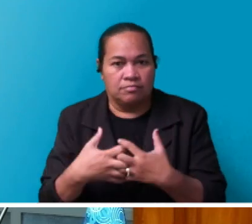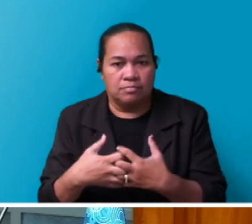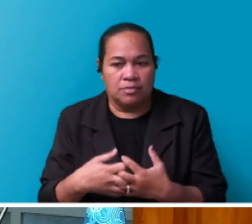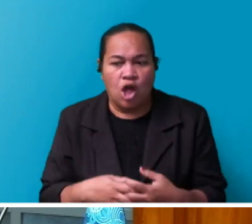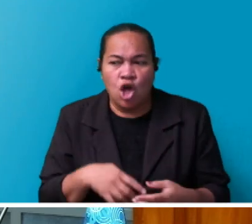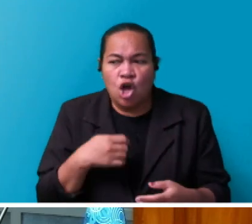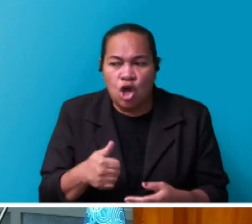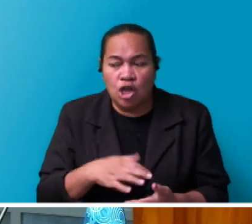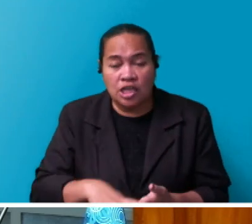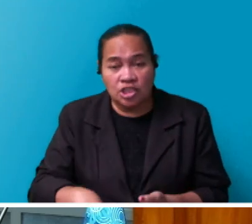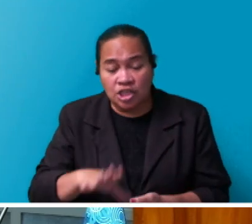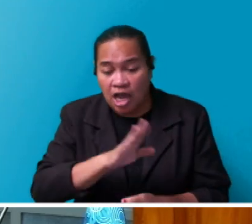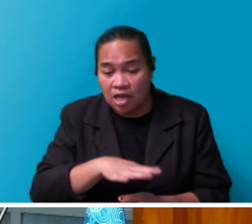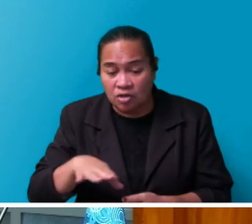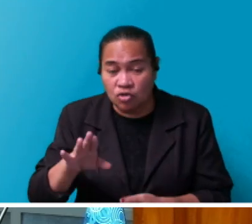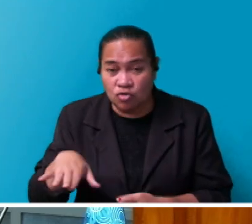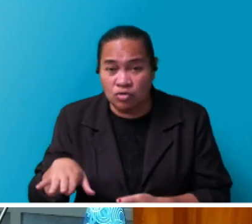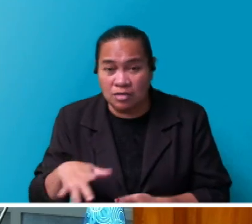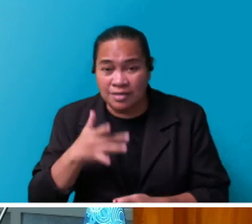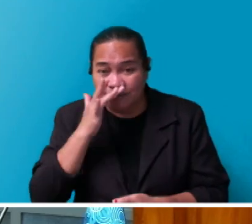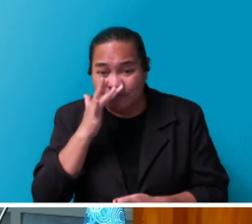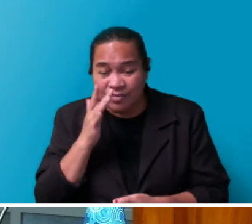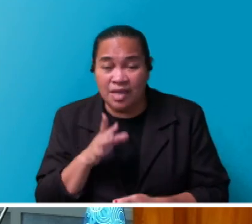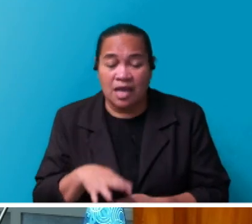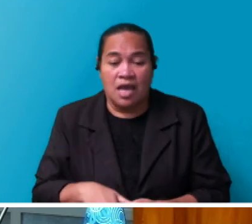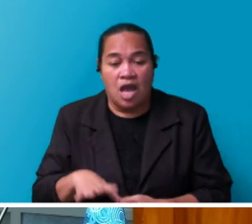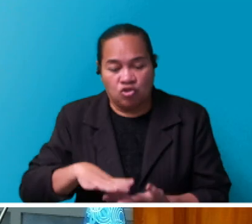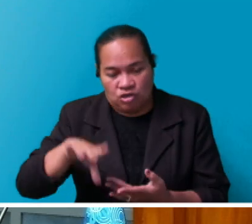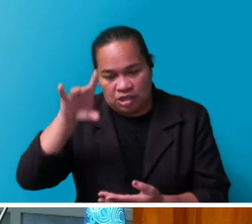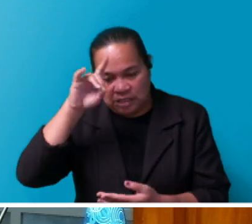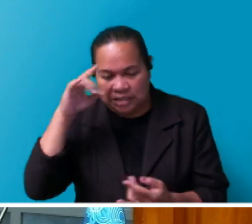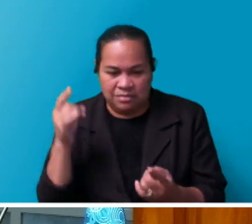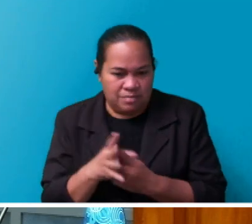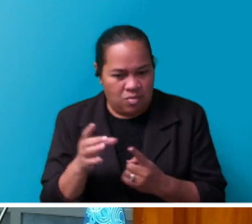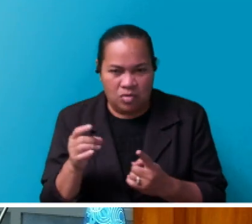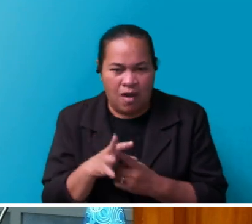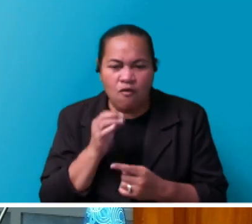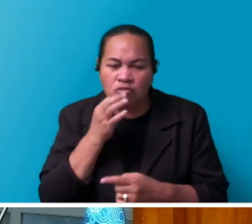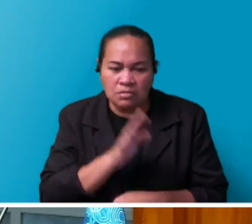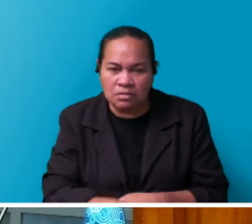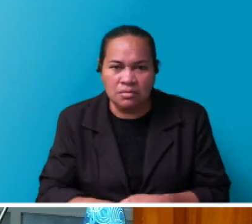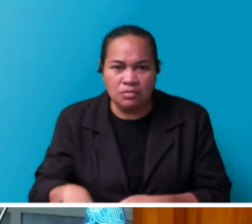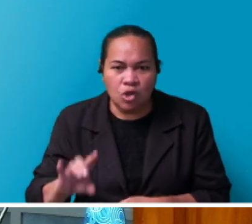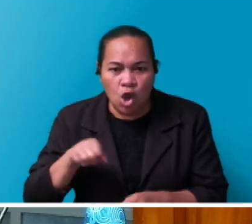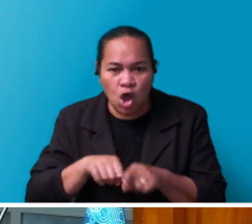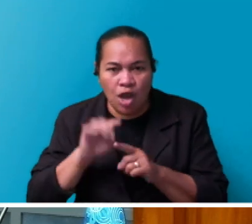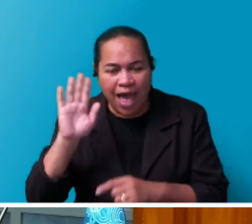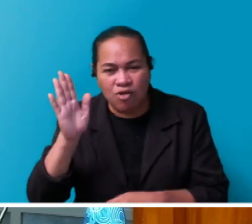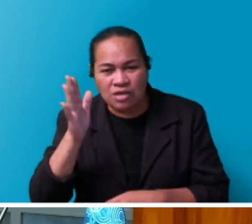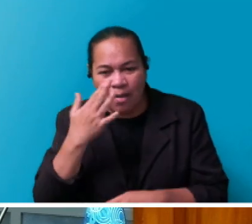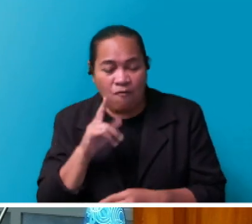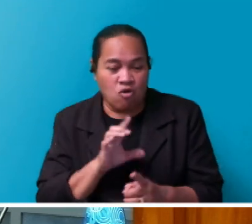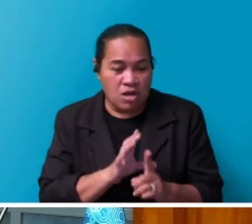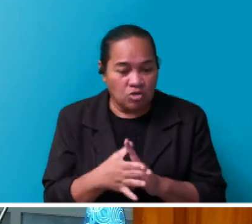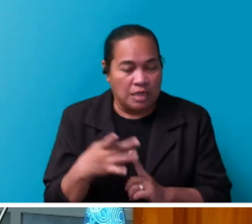childhood education acknowledged the critical contribution to foundation learning outcomes of culturally and